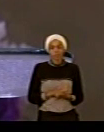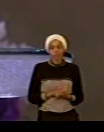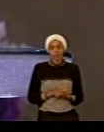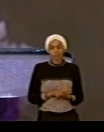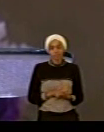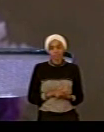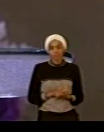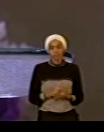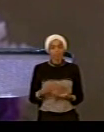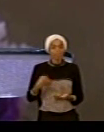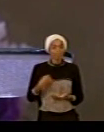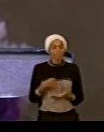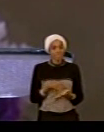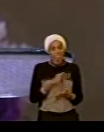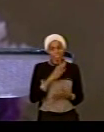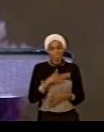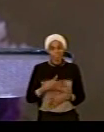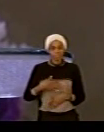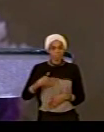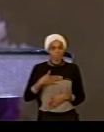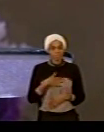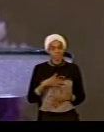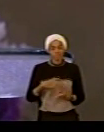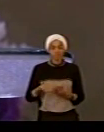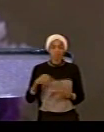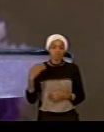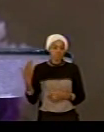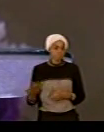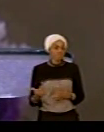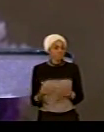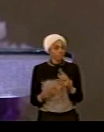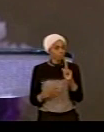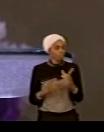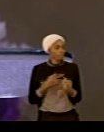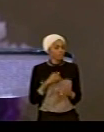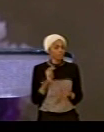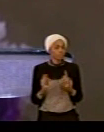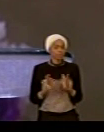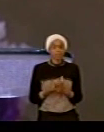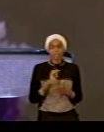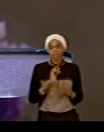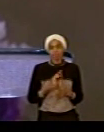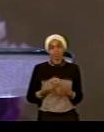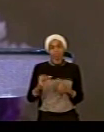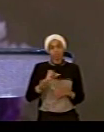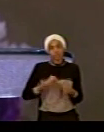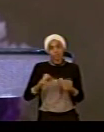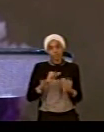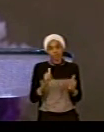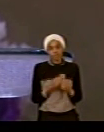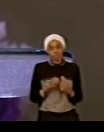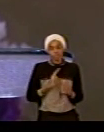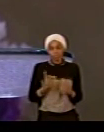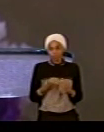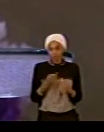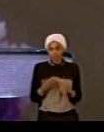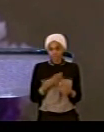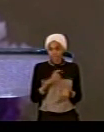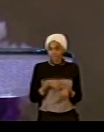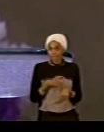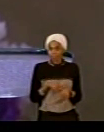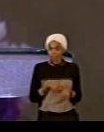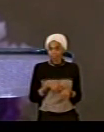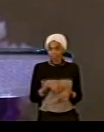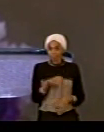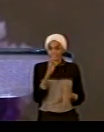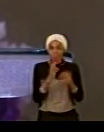pleasure to welcome everyone and to welcome those who are fellowshipping with us for the first time so that we can bring